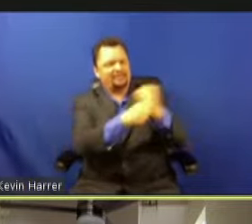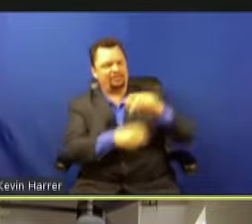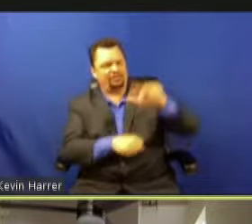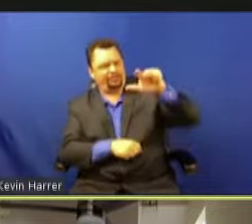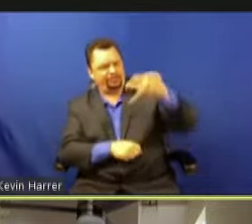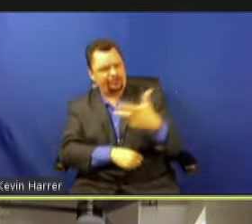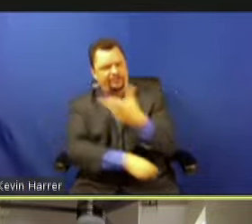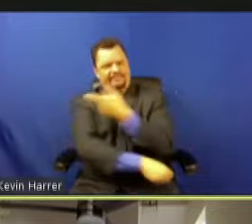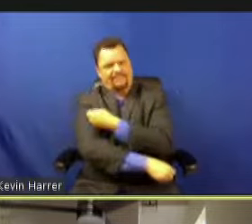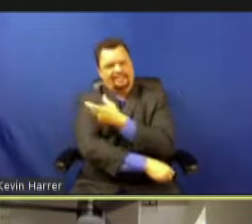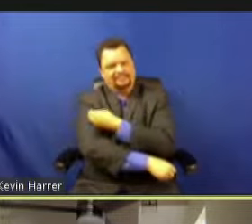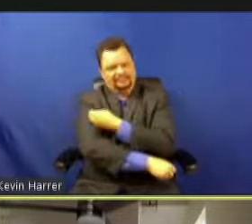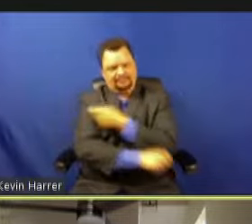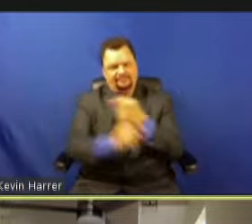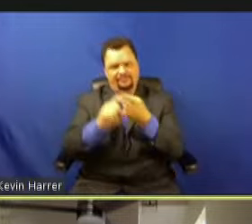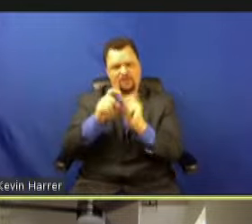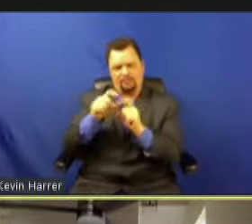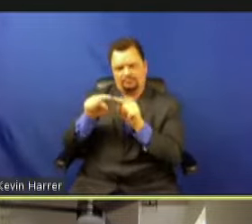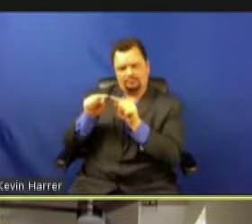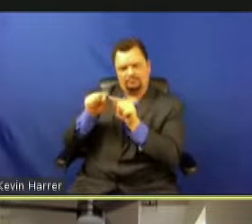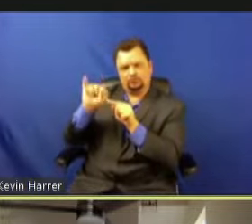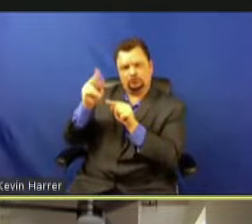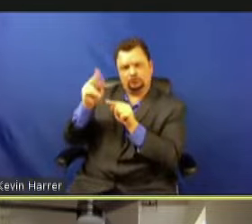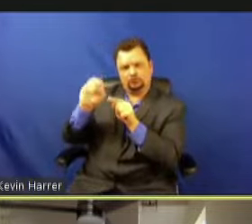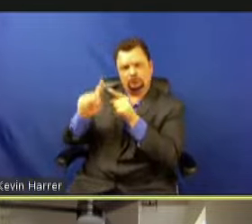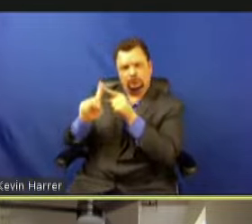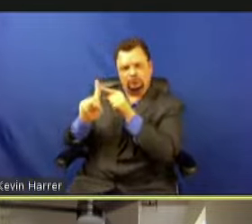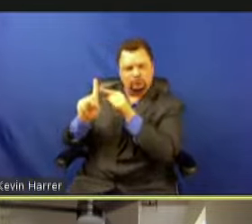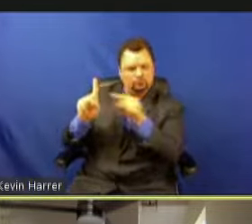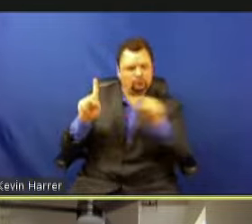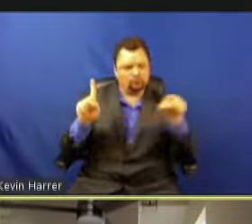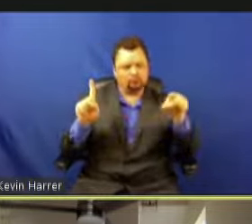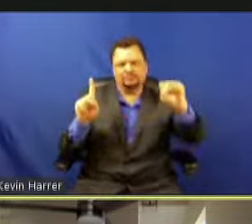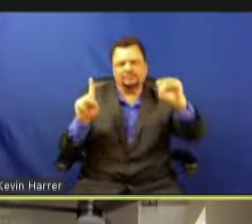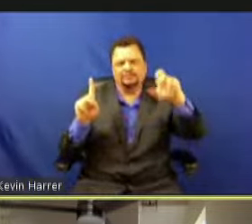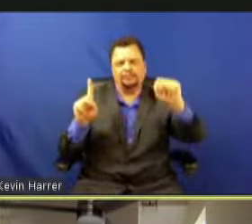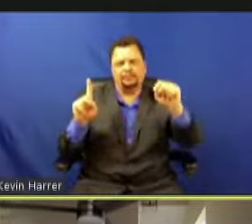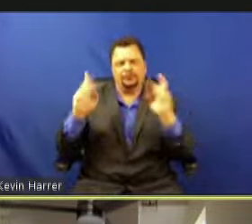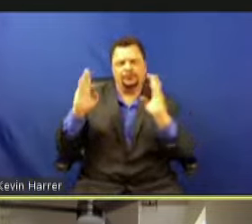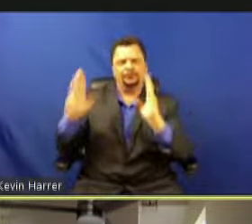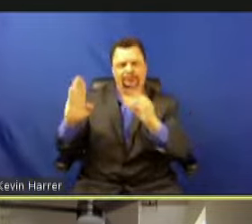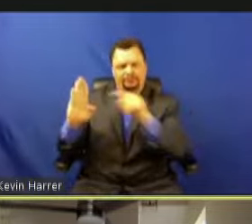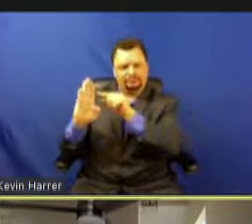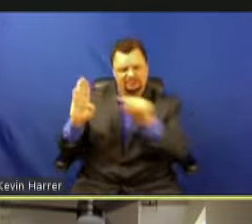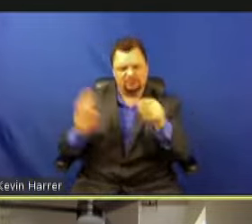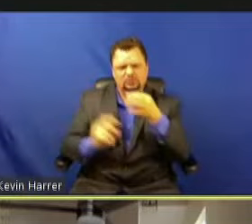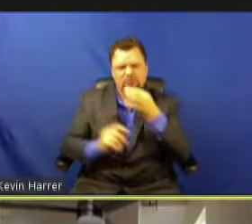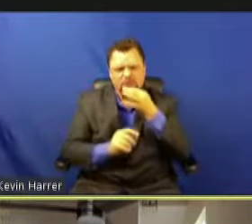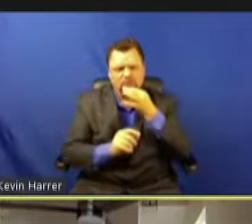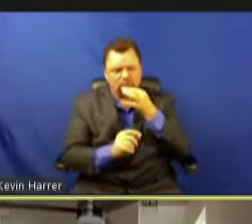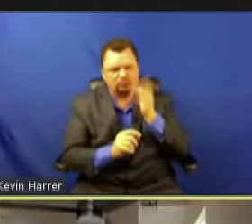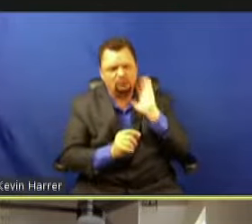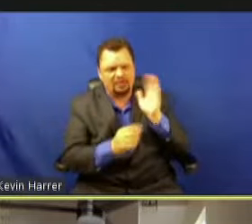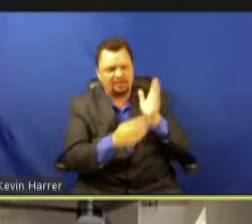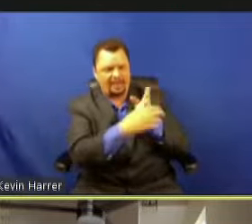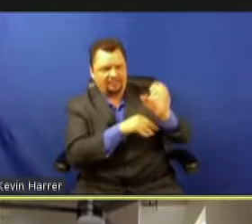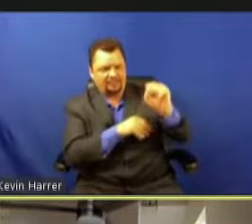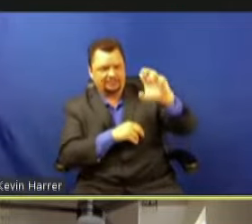they're able to get their booster after the 20th of September. So you'll notice there in the notes, it just indicated there's a